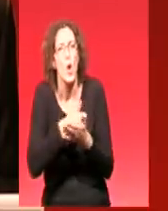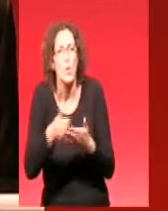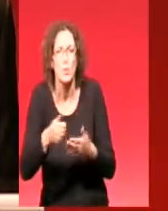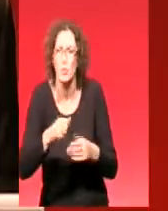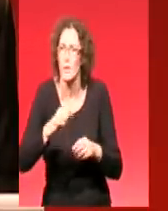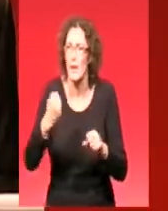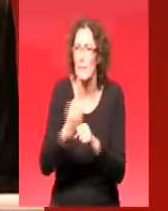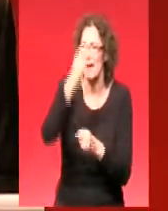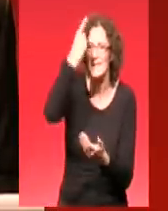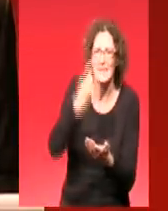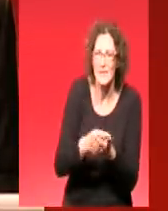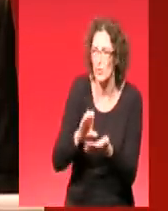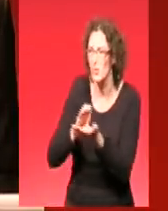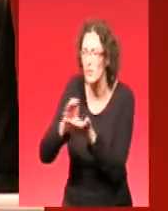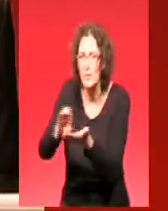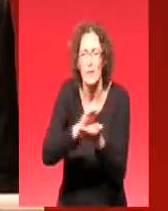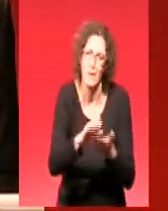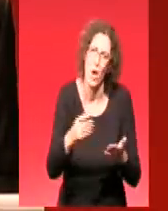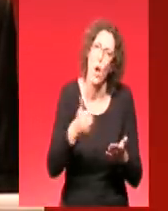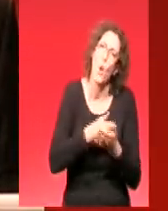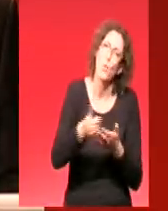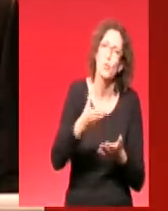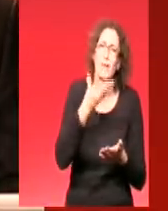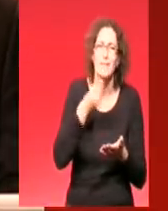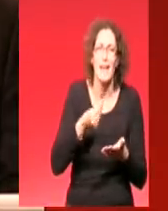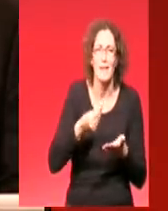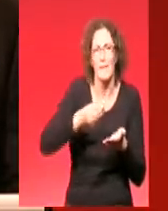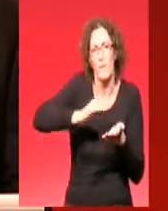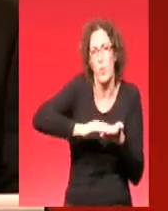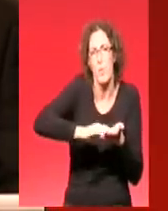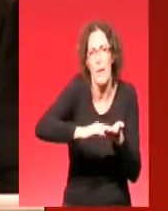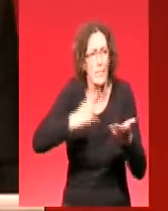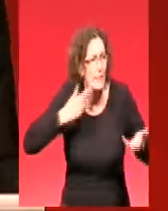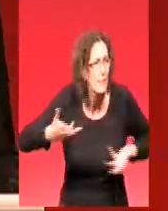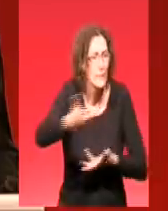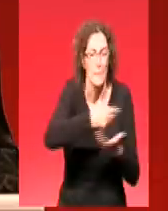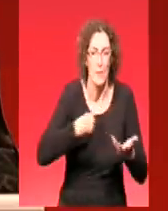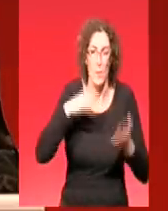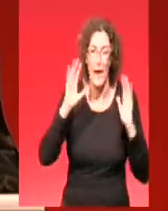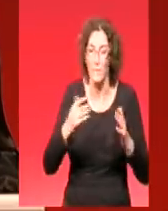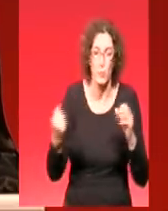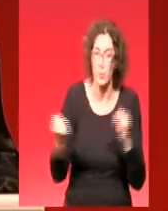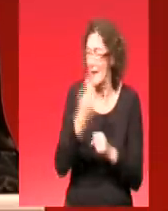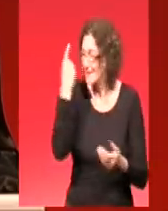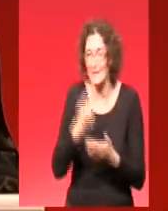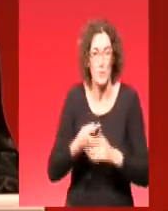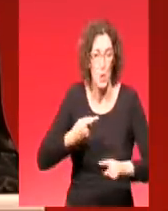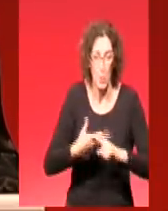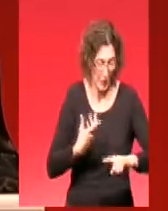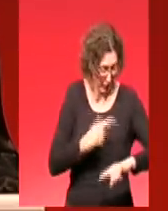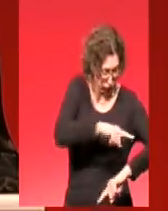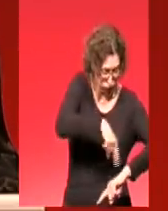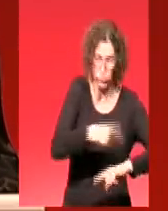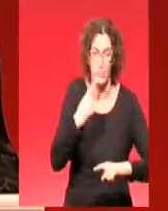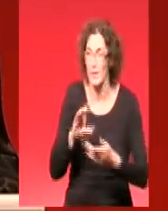none of us involved knew for sure what was going to happen. We hoped, but truthfully, we did not know for certain. But we